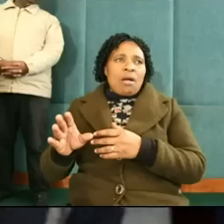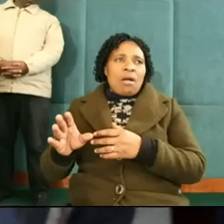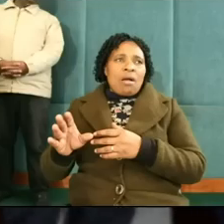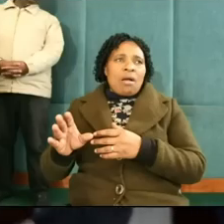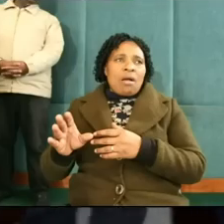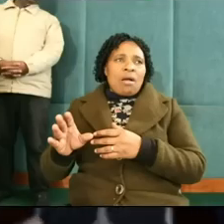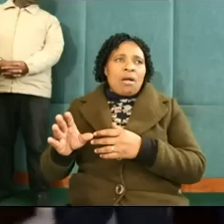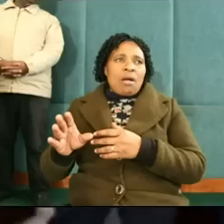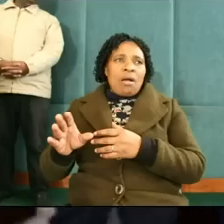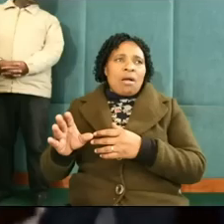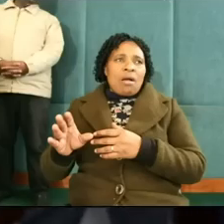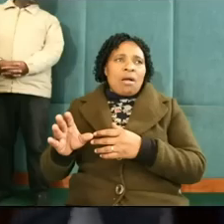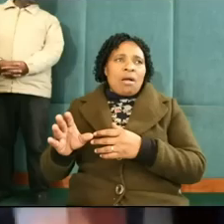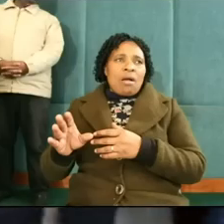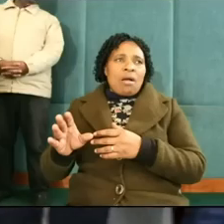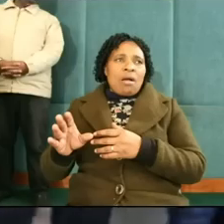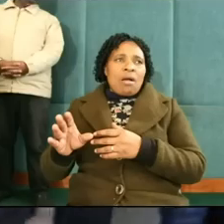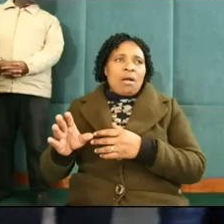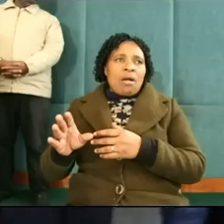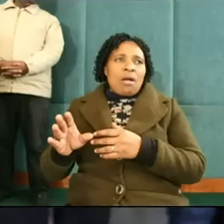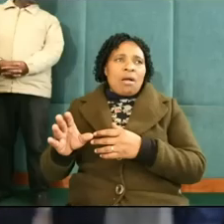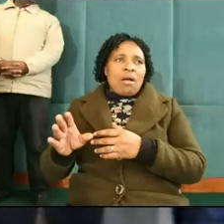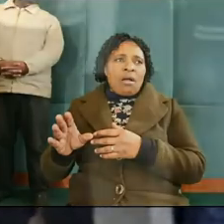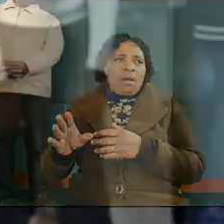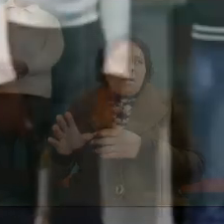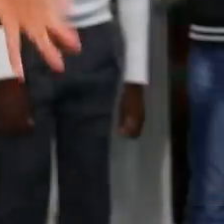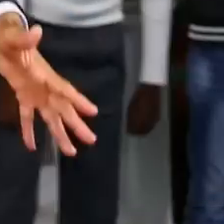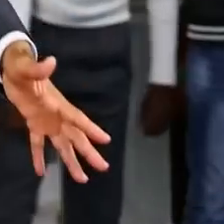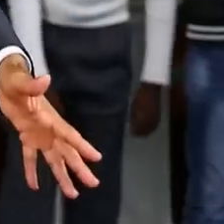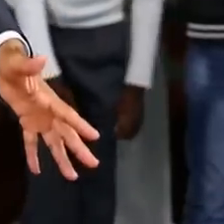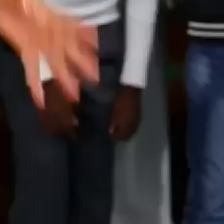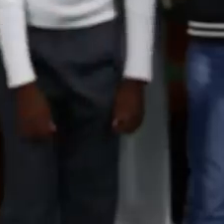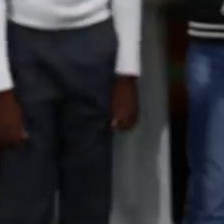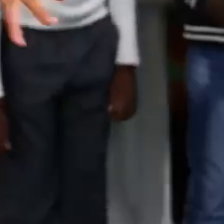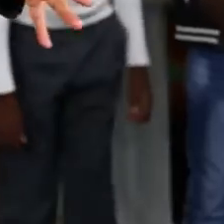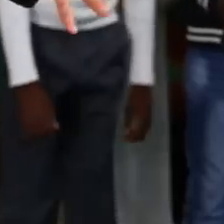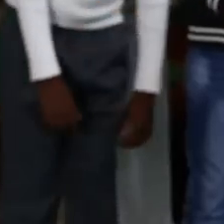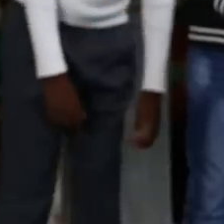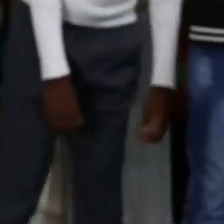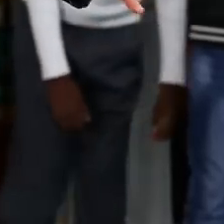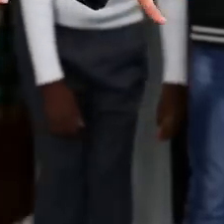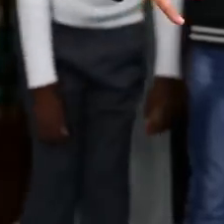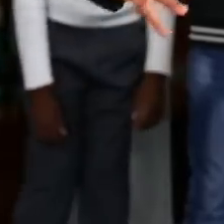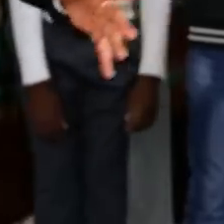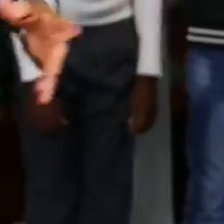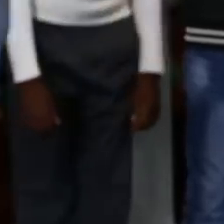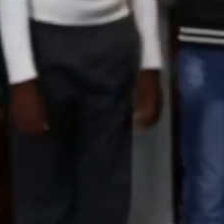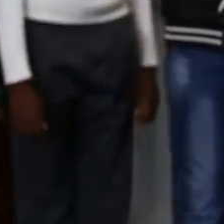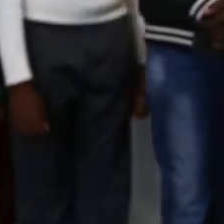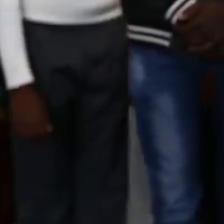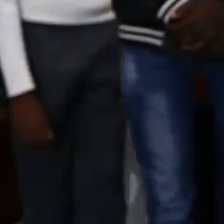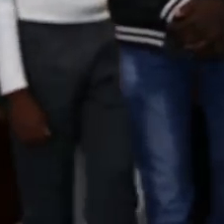This is for us. Entire congregation, from hell all the way down. If there's anything, anybody, any issue, any circumstance.